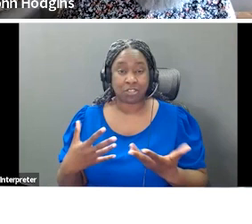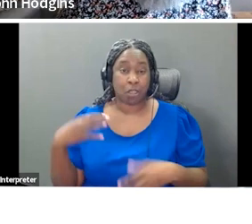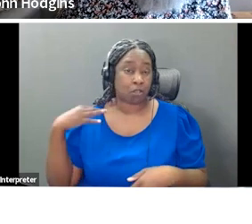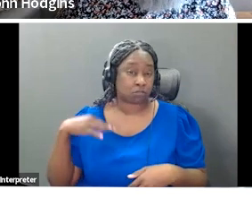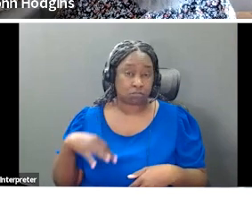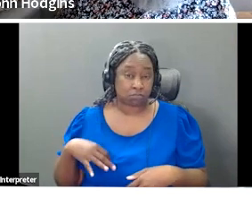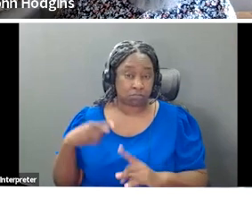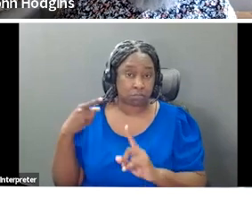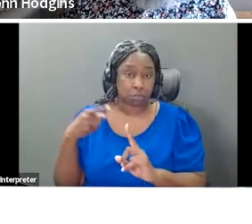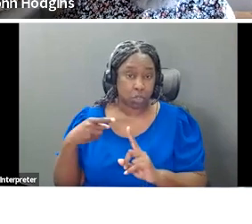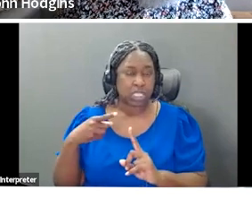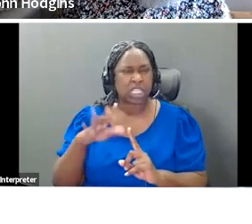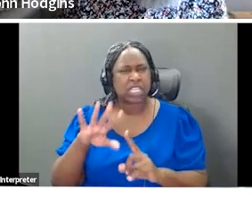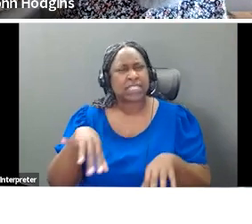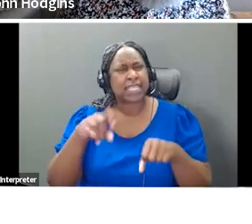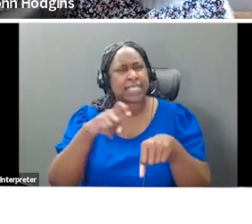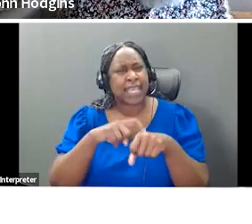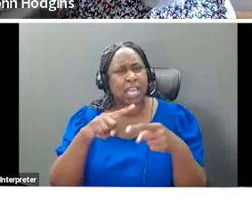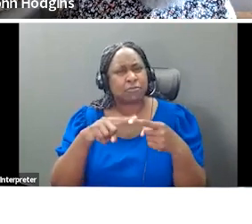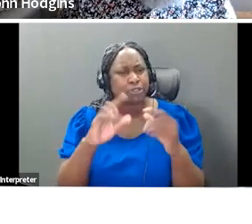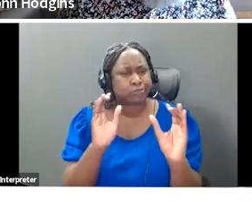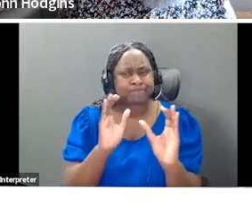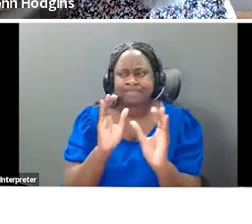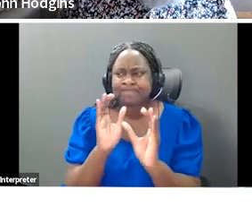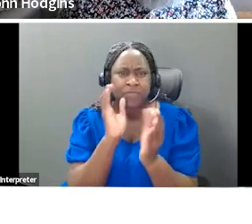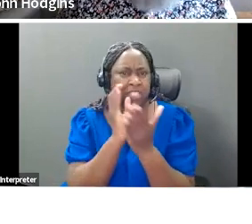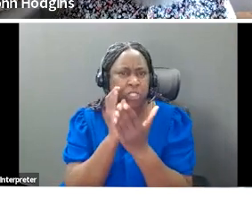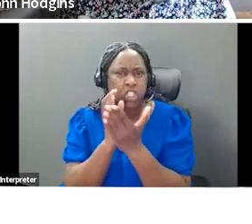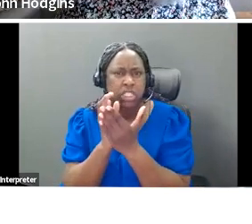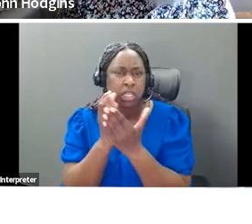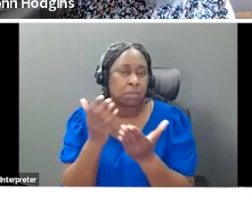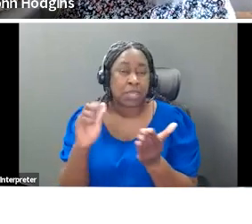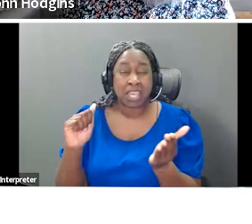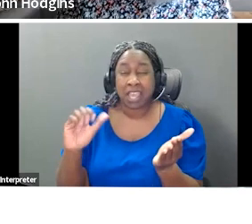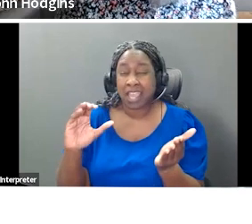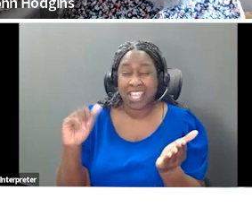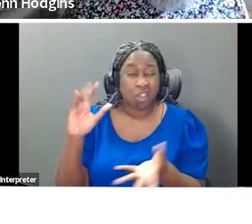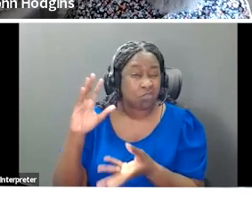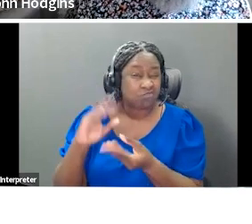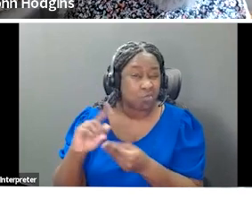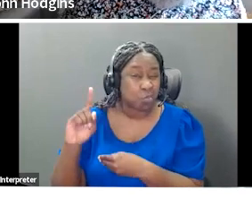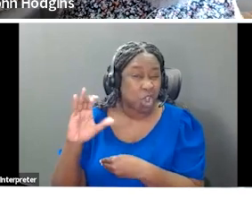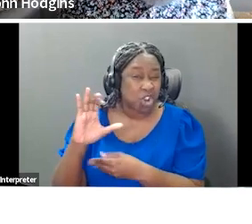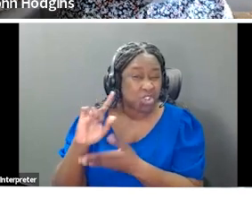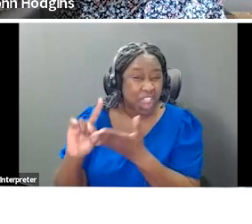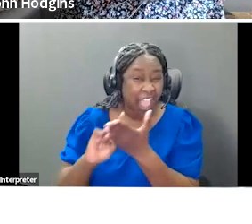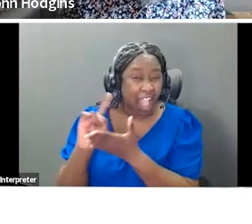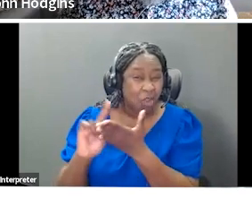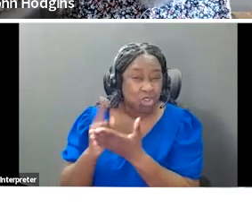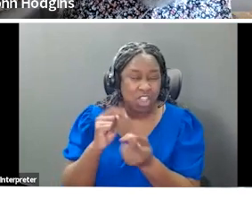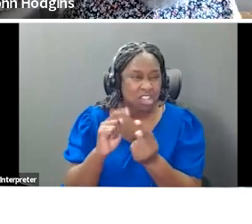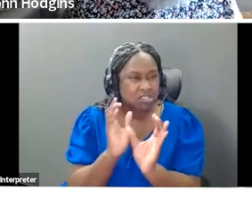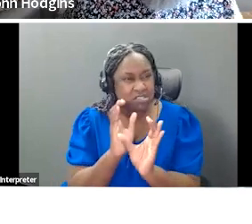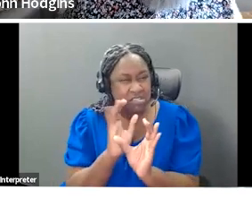the time to source images. I think Acacia said that she might have spent, I don't know, 100 hours trying to source the right image of